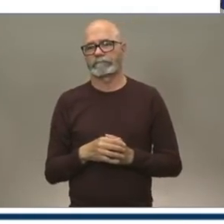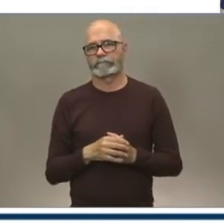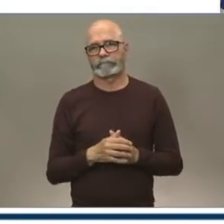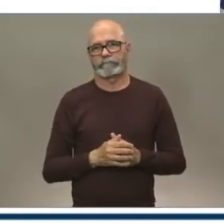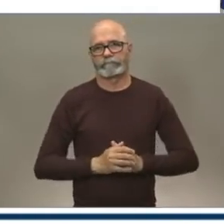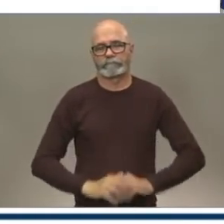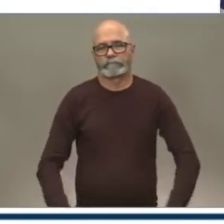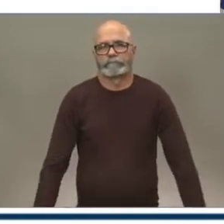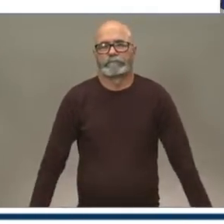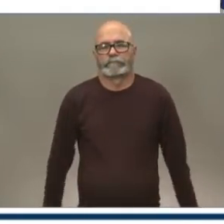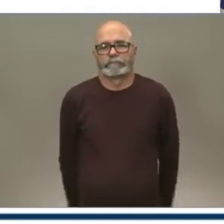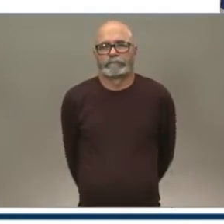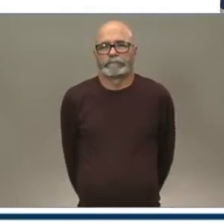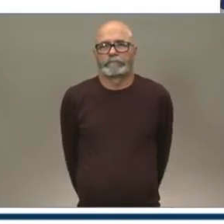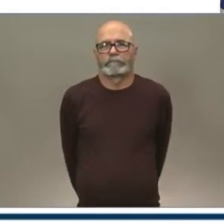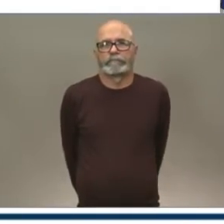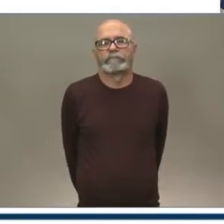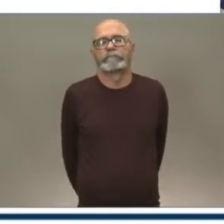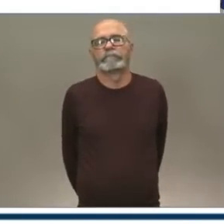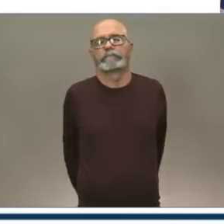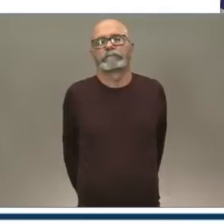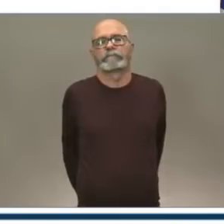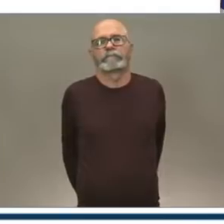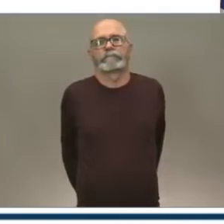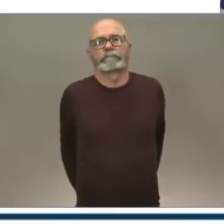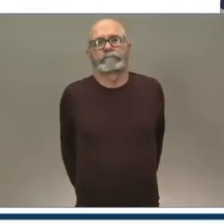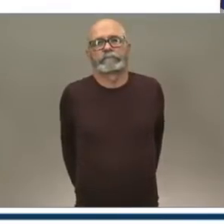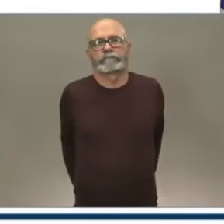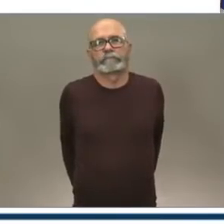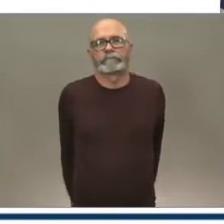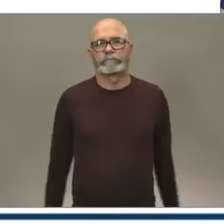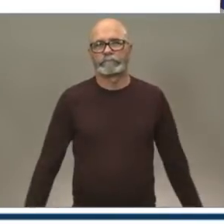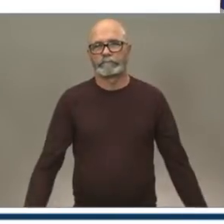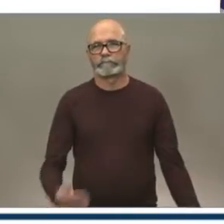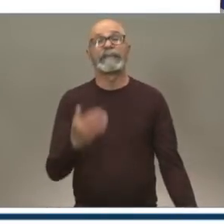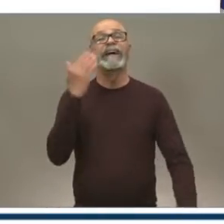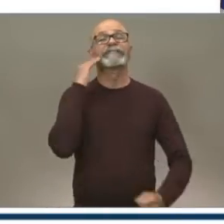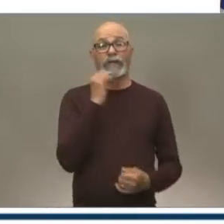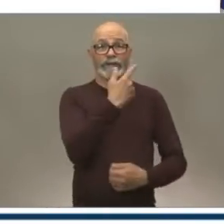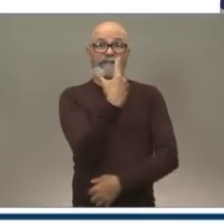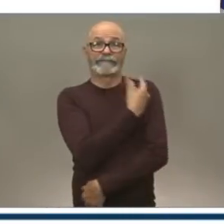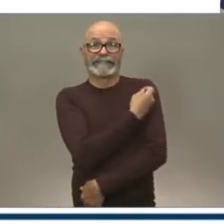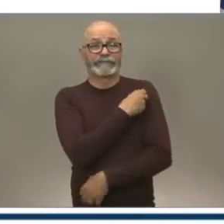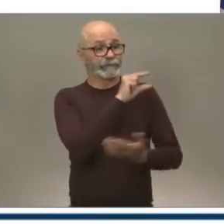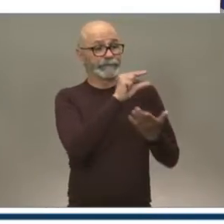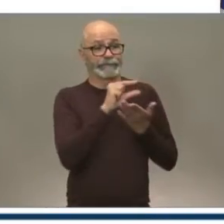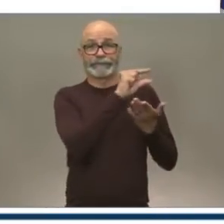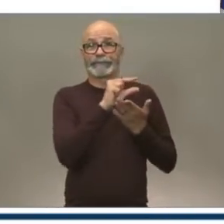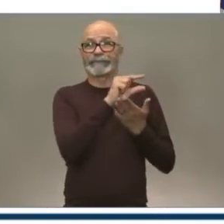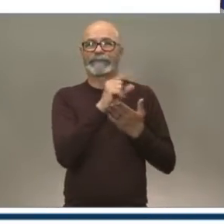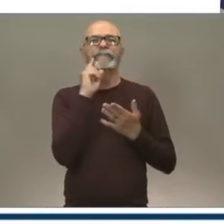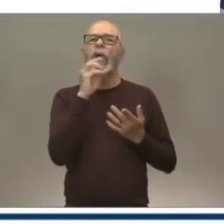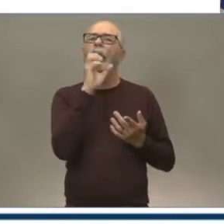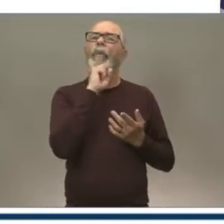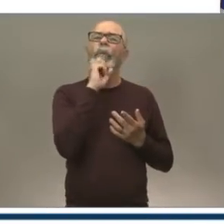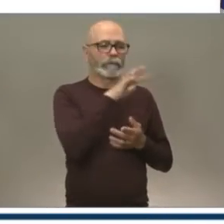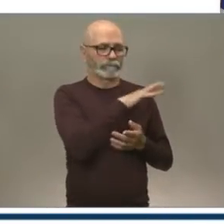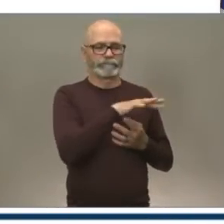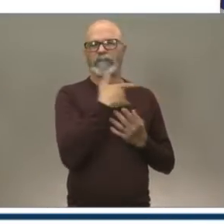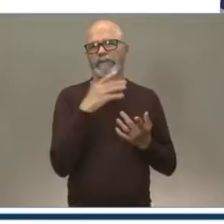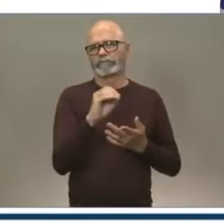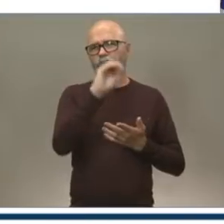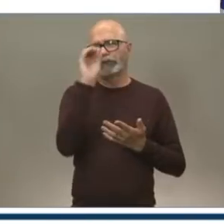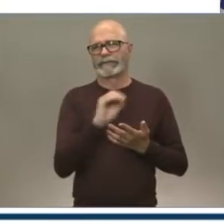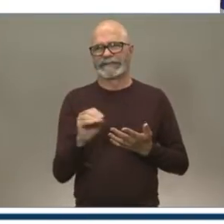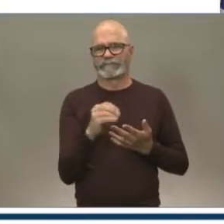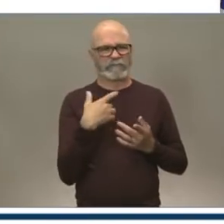what is the percentage take up on the vaccine for the older groups? It seems like I'm hearing that